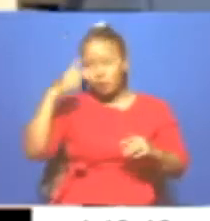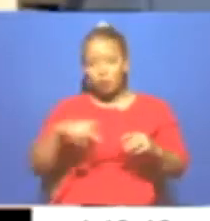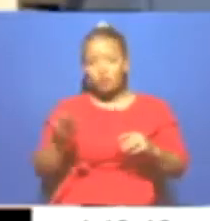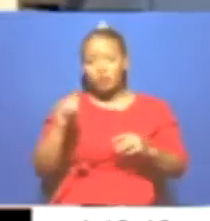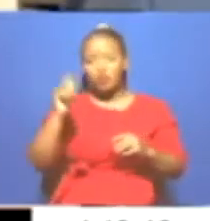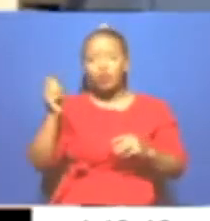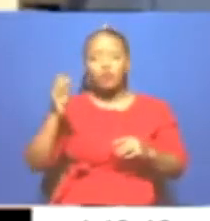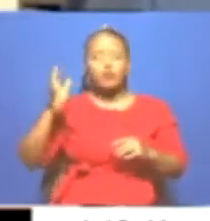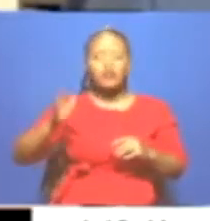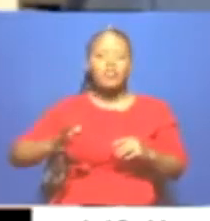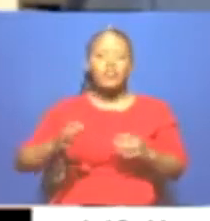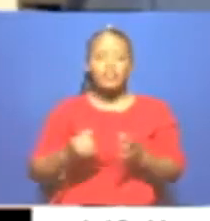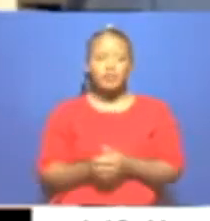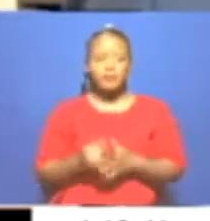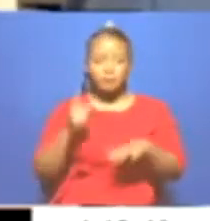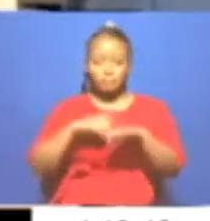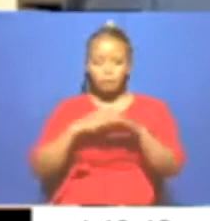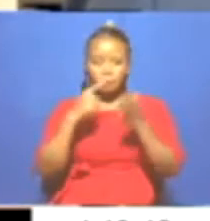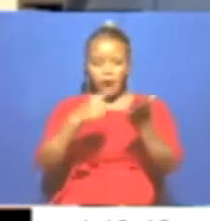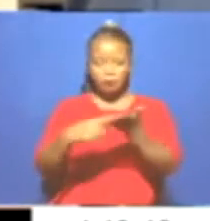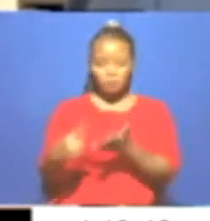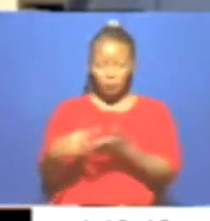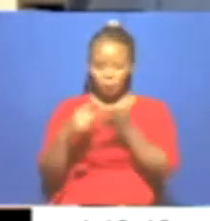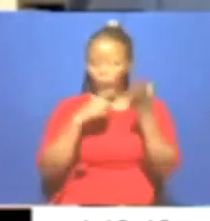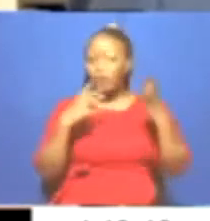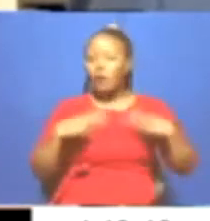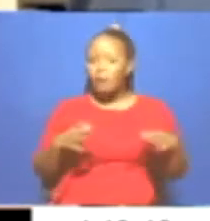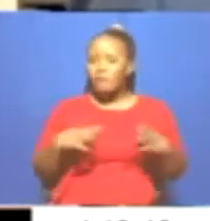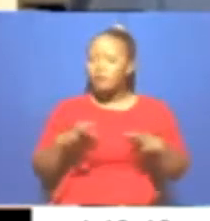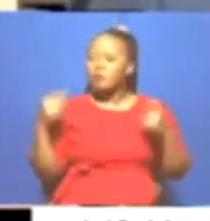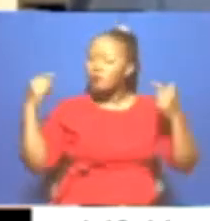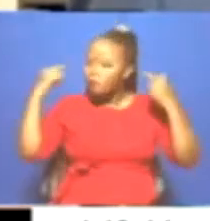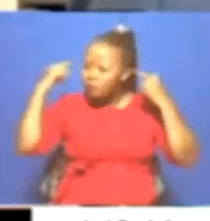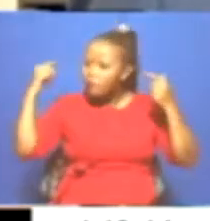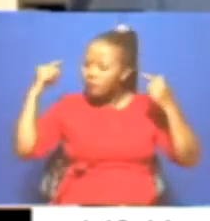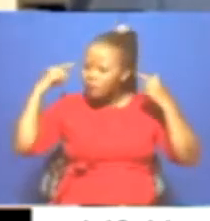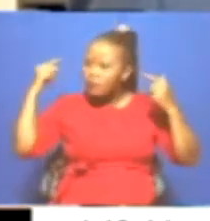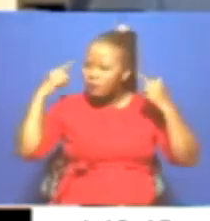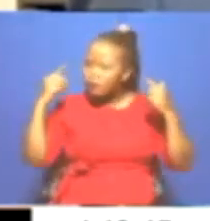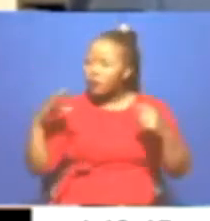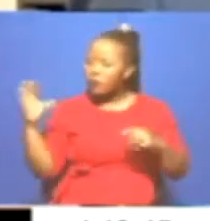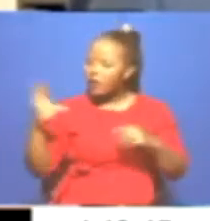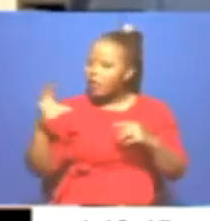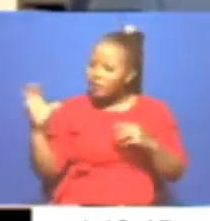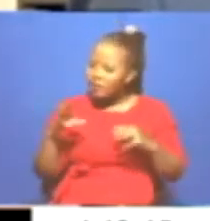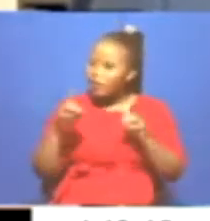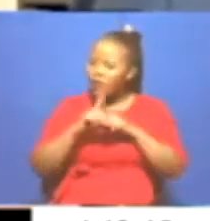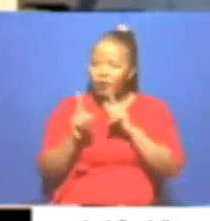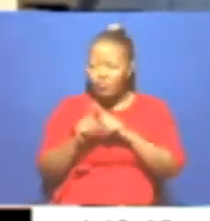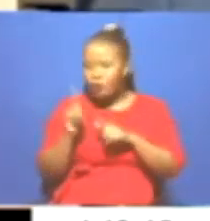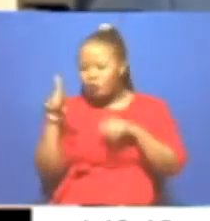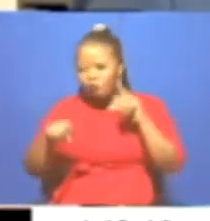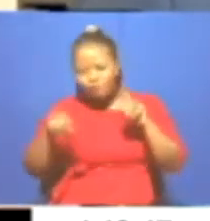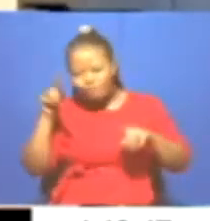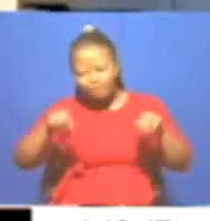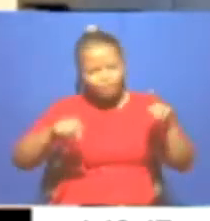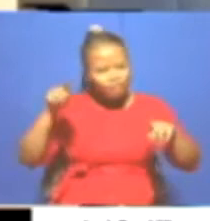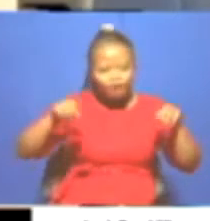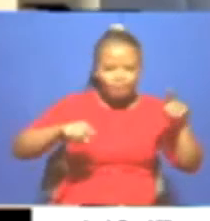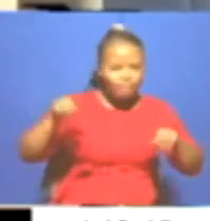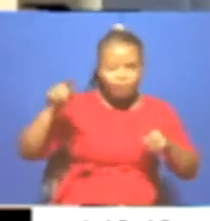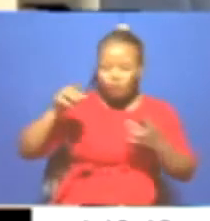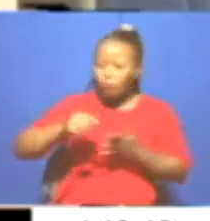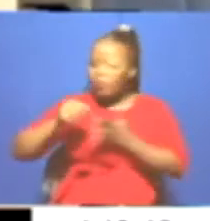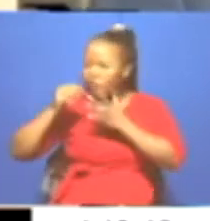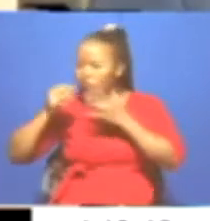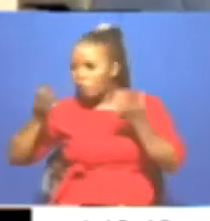debates, the public gets to listen to the candidates and gauge what their priorities could be once